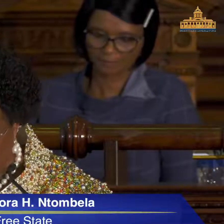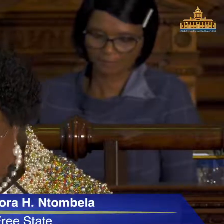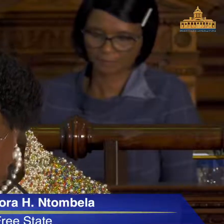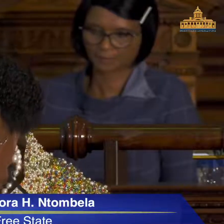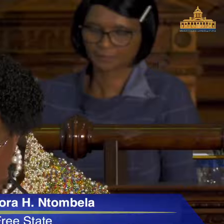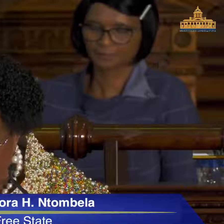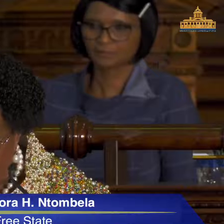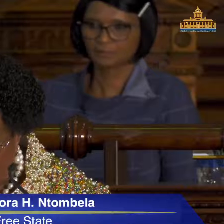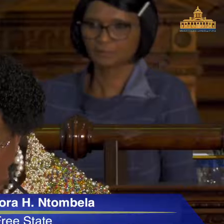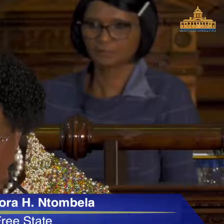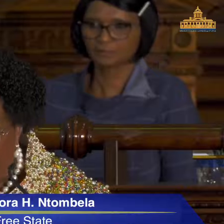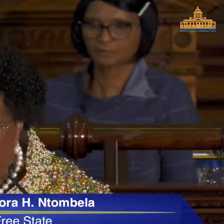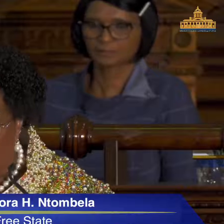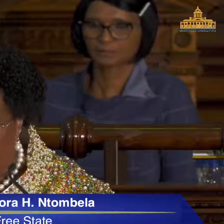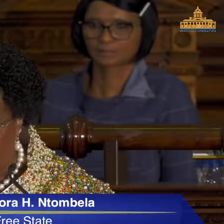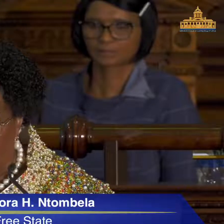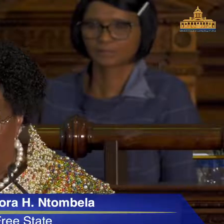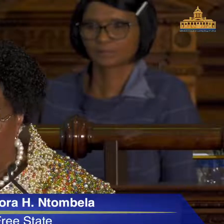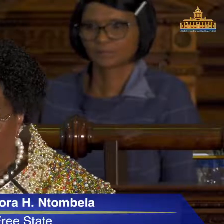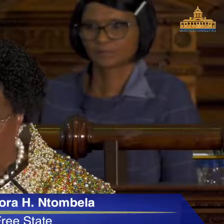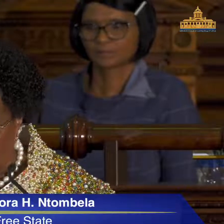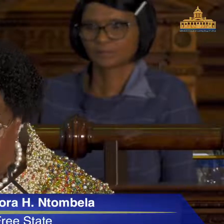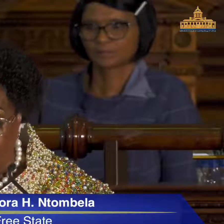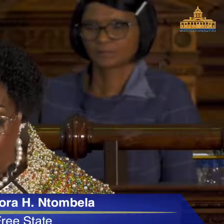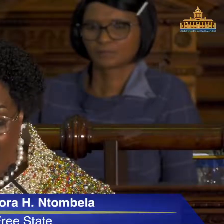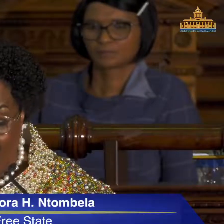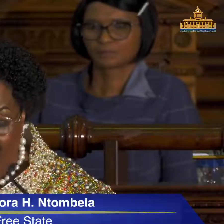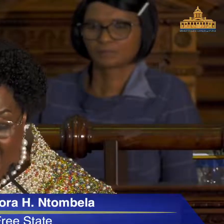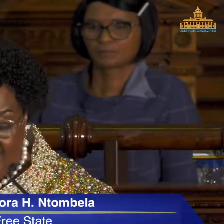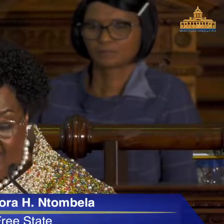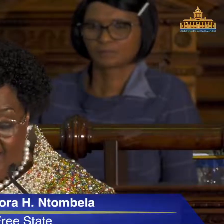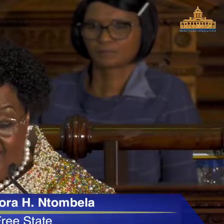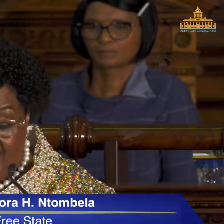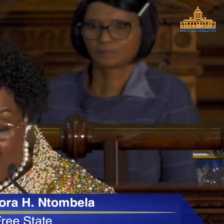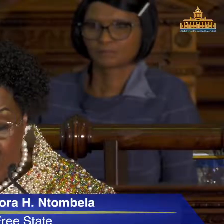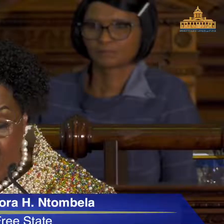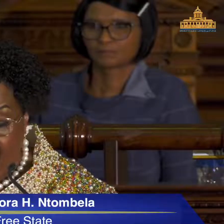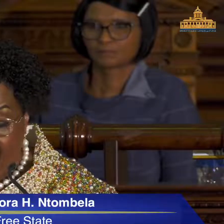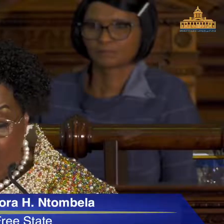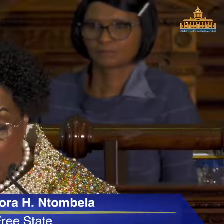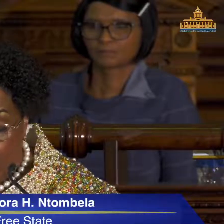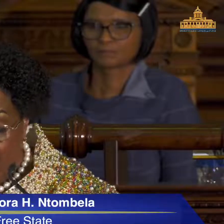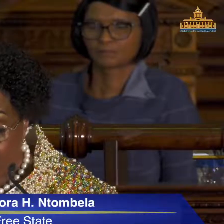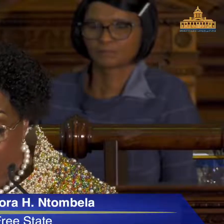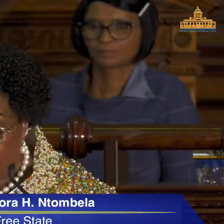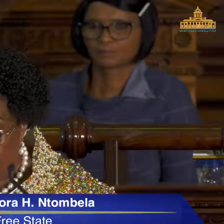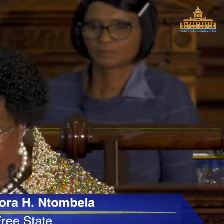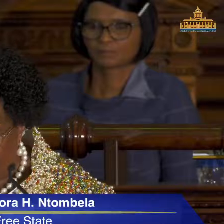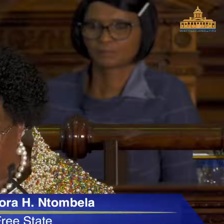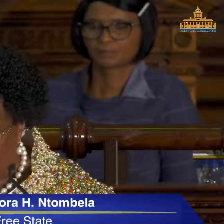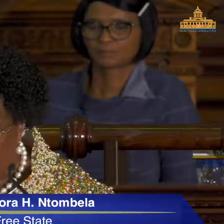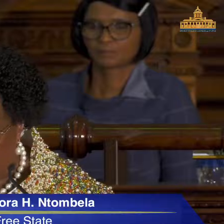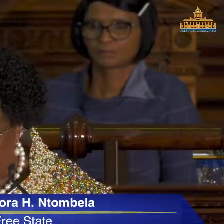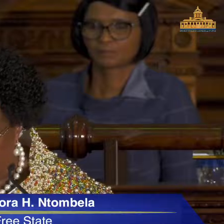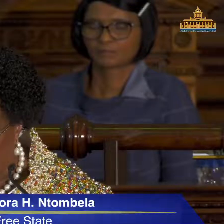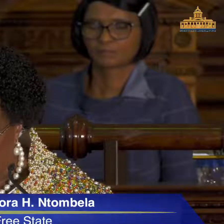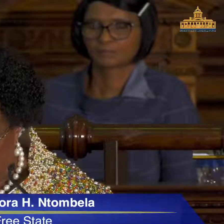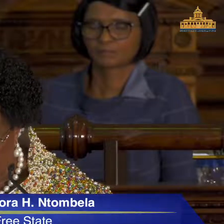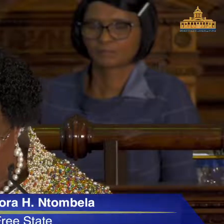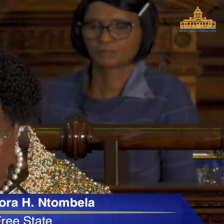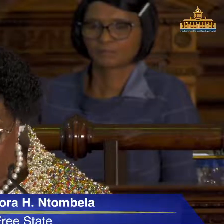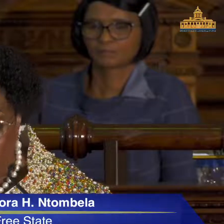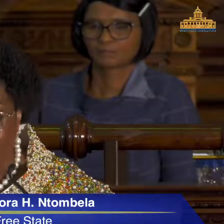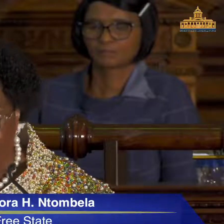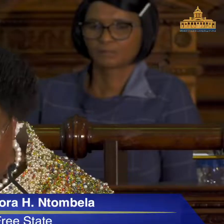Building Inspectorate Program offered by LG-SETA in collaboration with the Central University